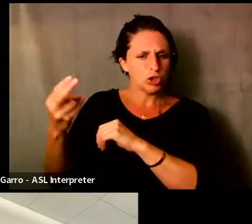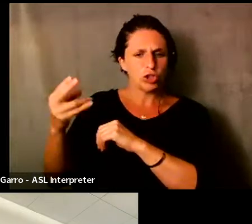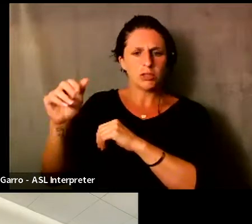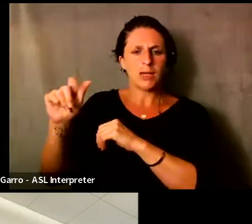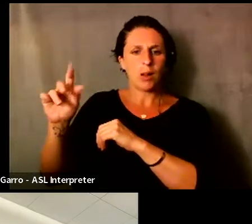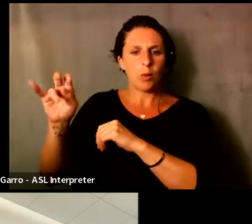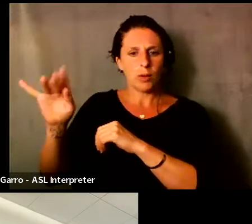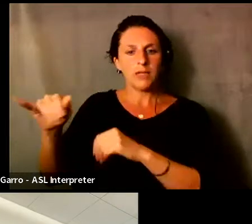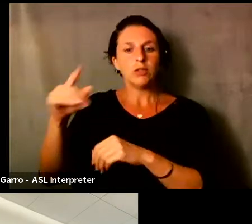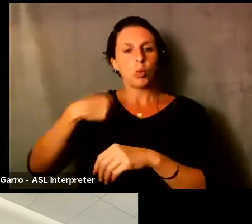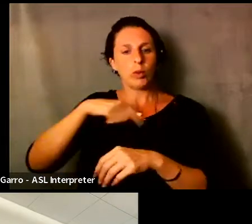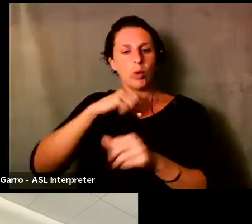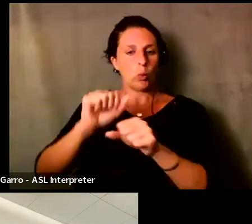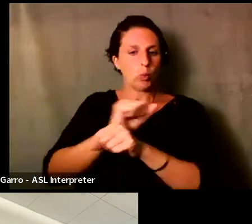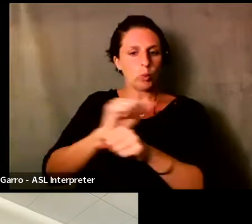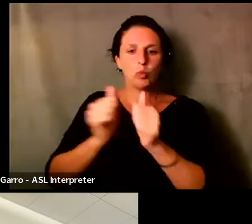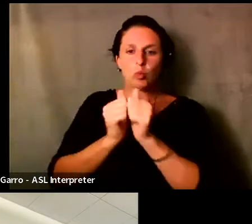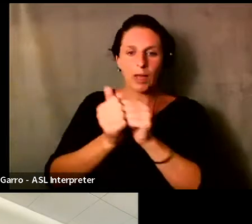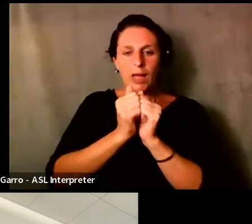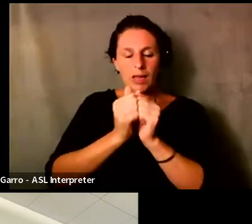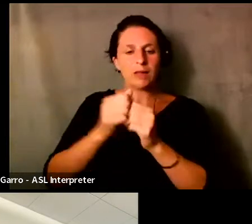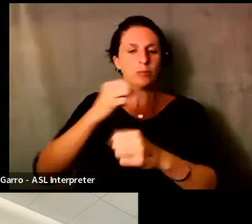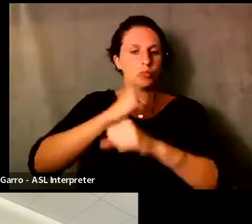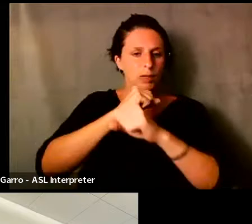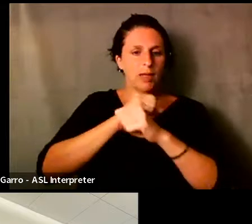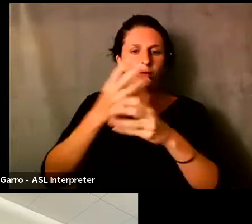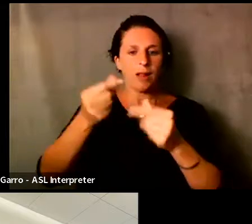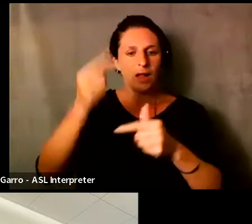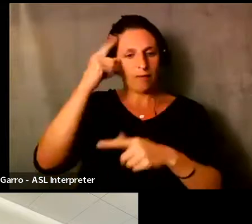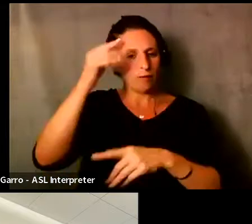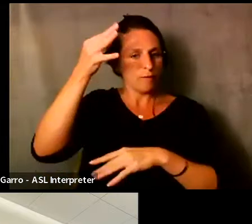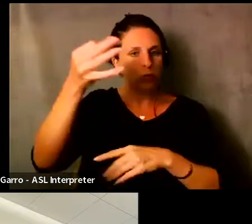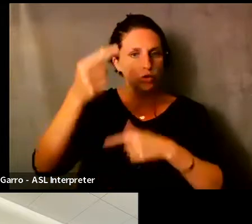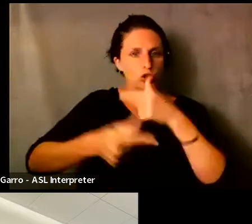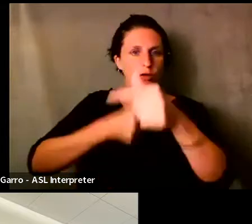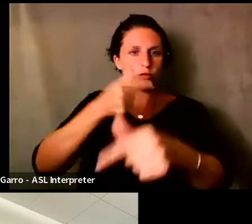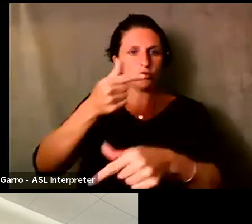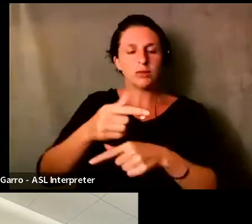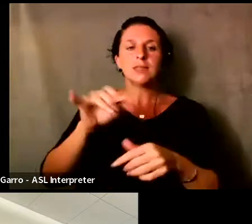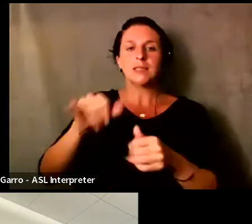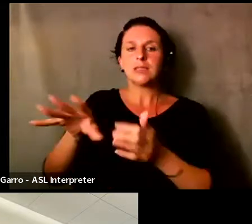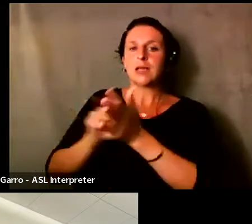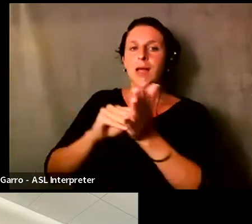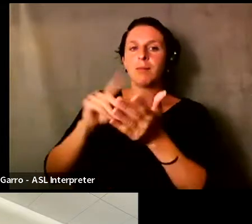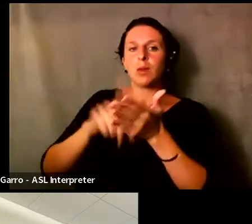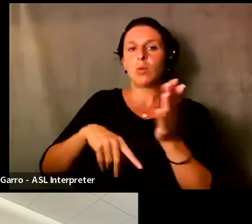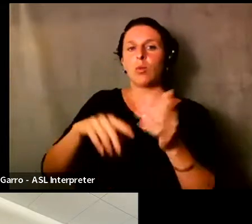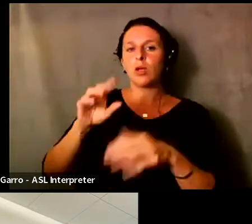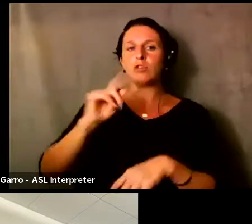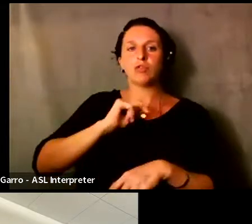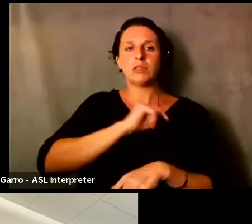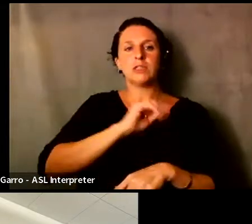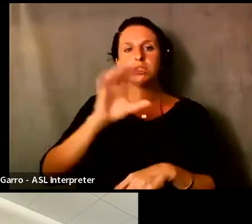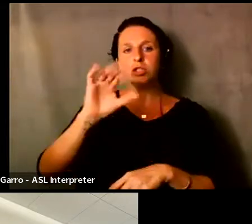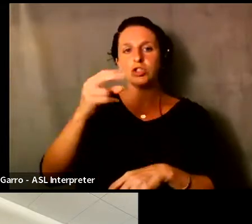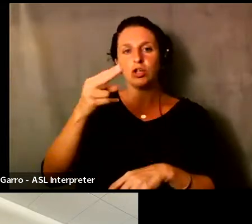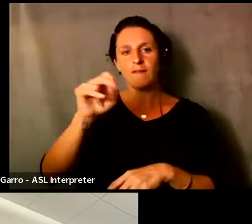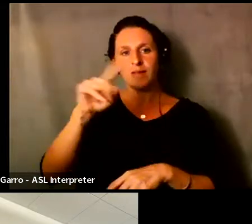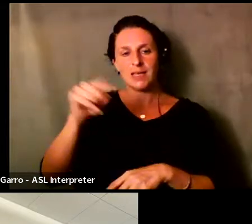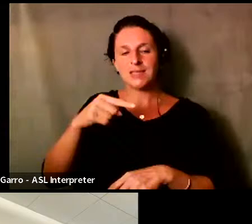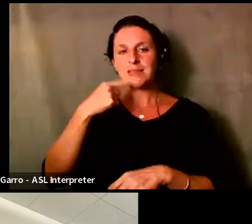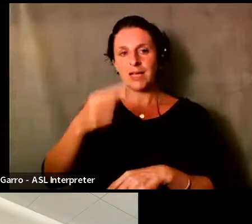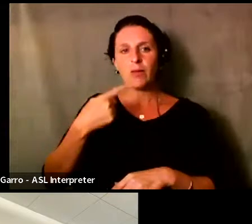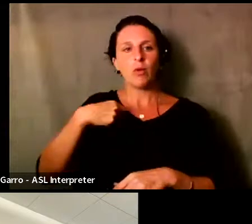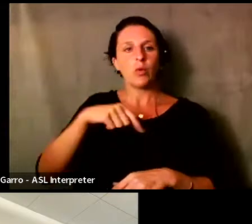and preserve the land for future generations. Yes, echoing what Trustee Chavez said, we attended the